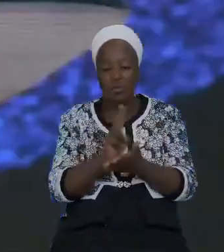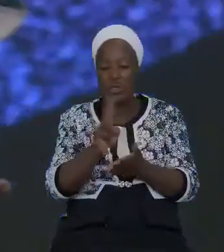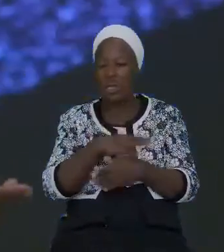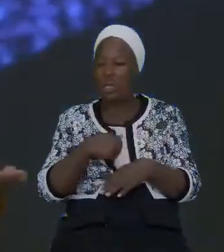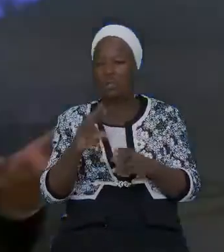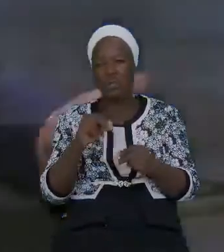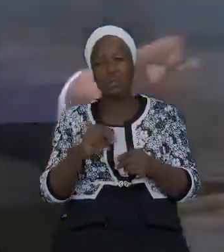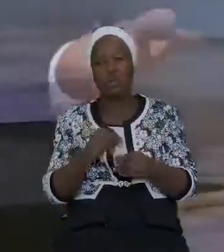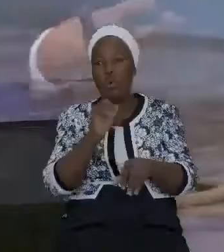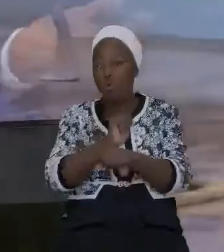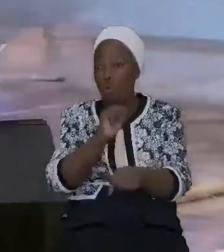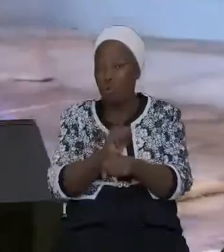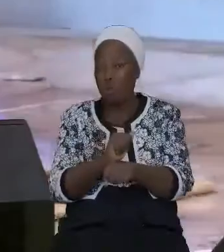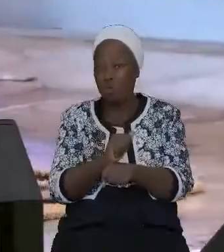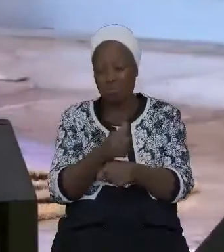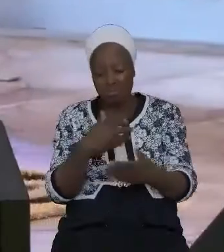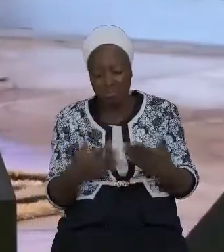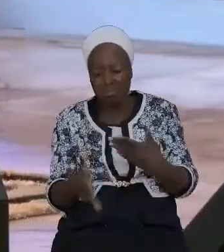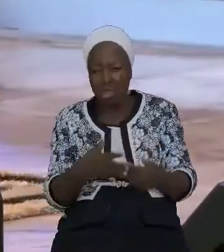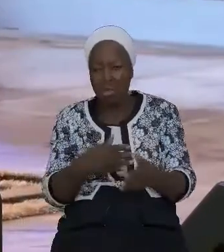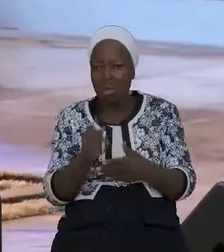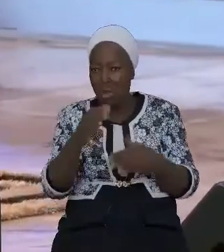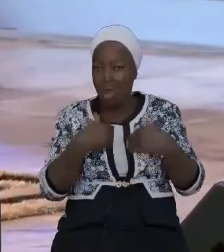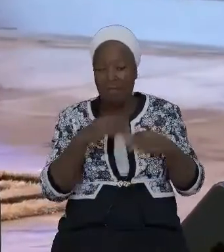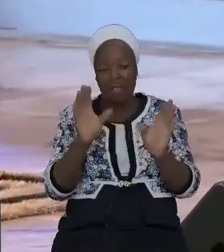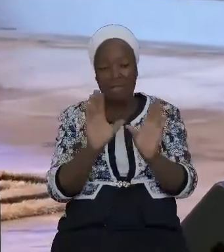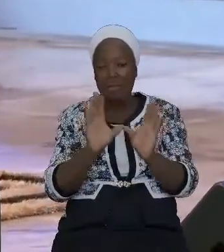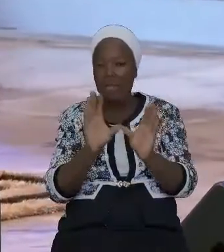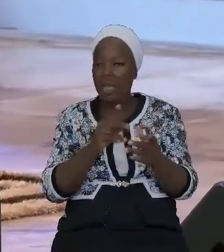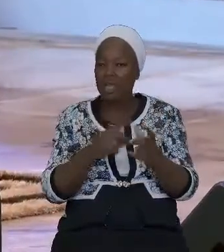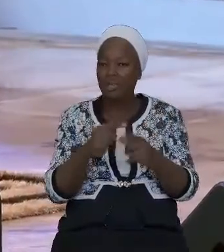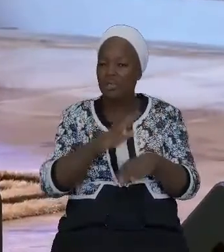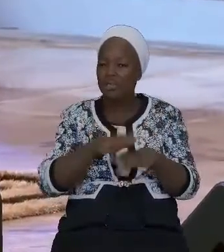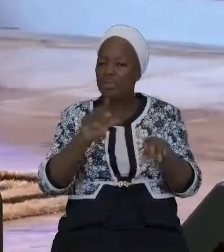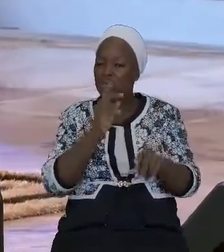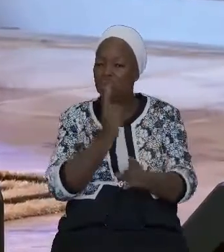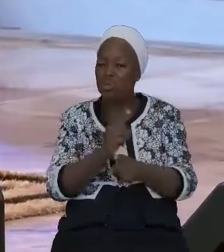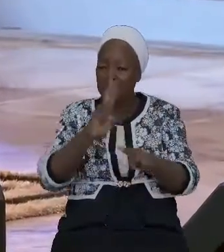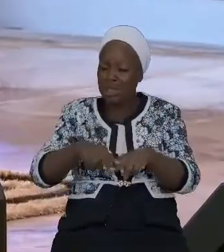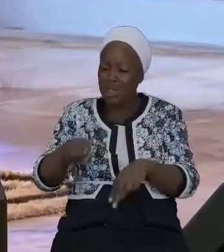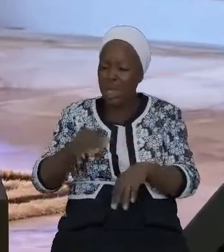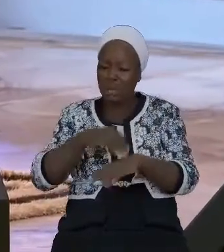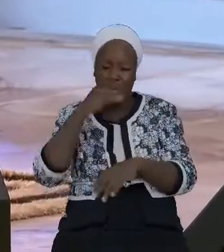is no job, although you have certificate? Don't you sit down and be saying,